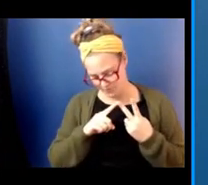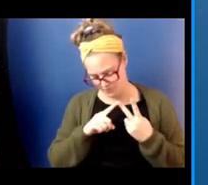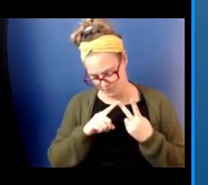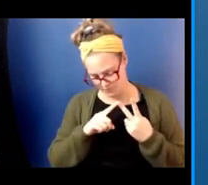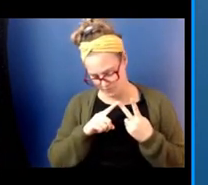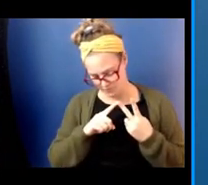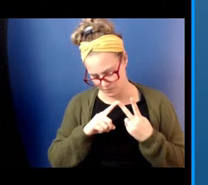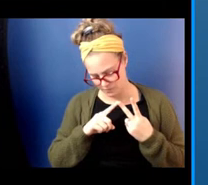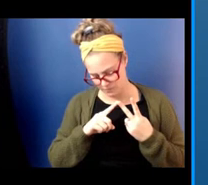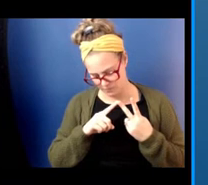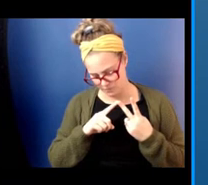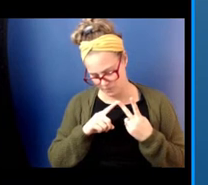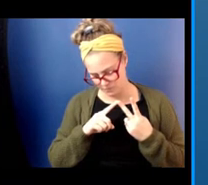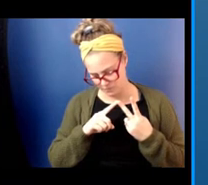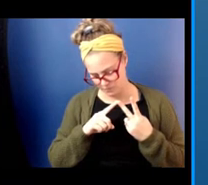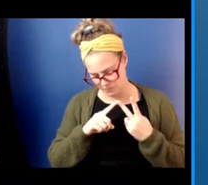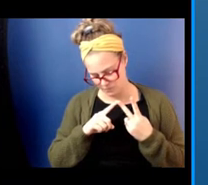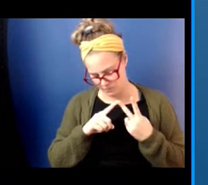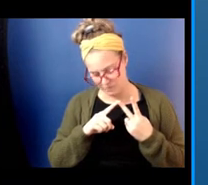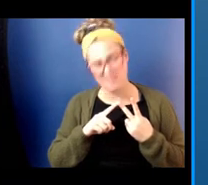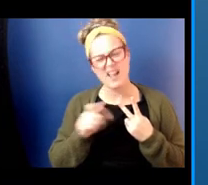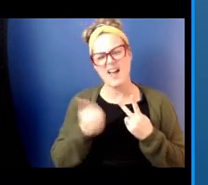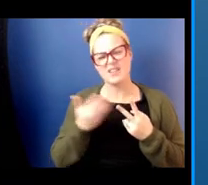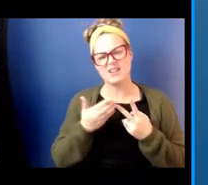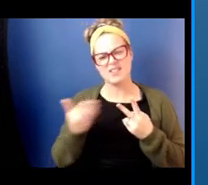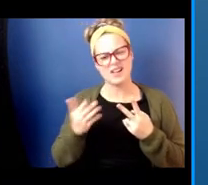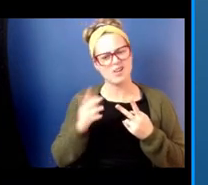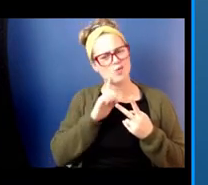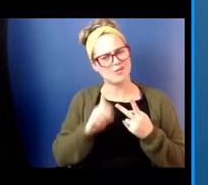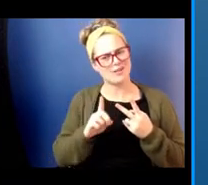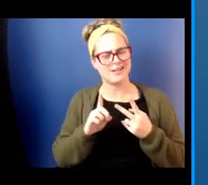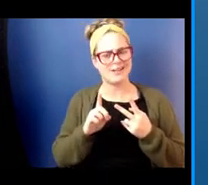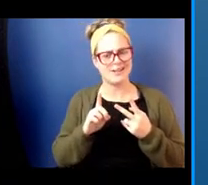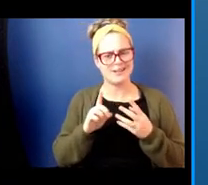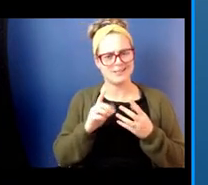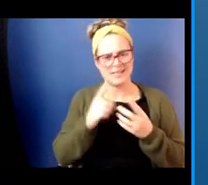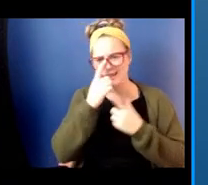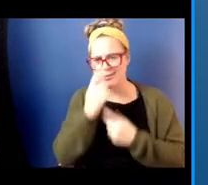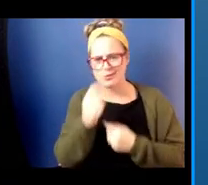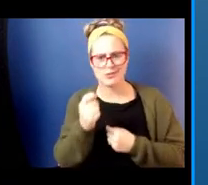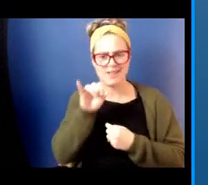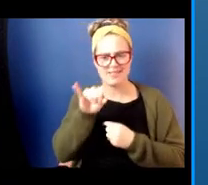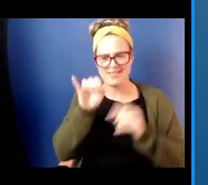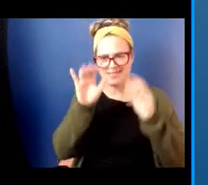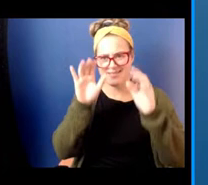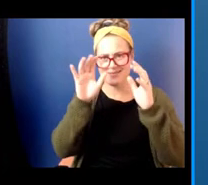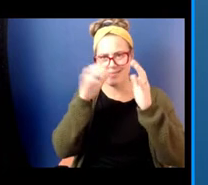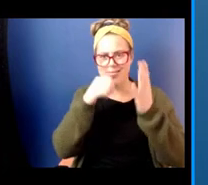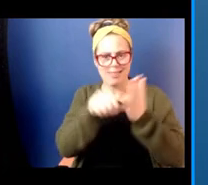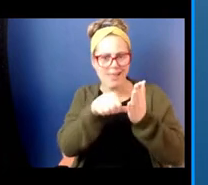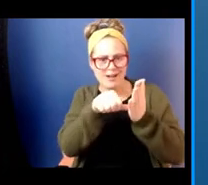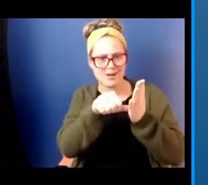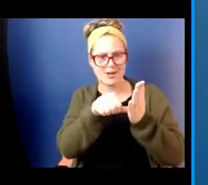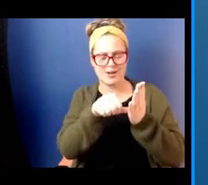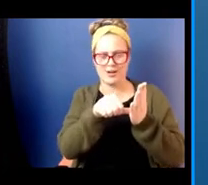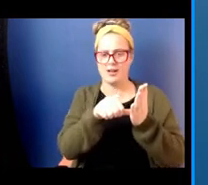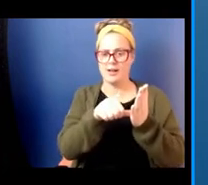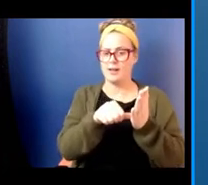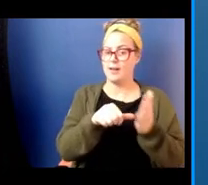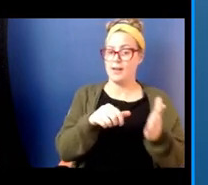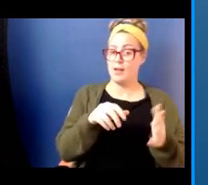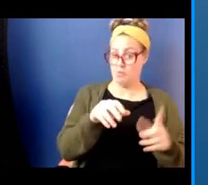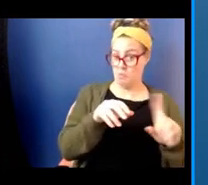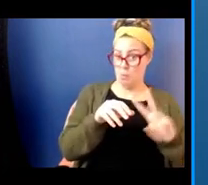the other thing that's extraordinary about this letter is coming from the West not living out